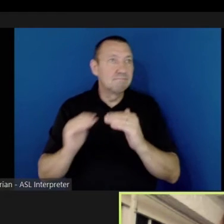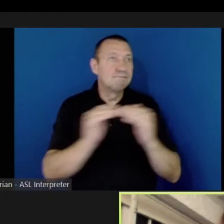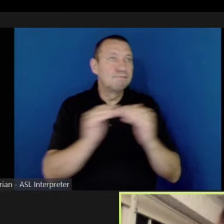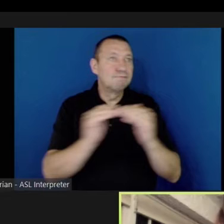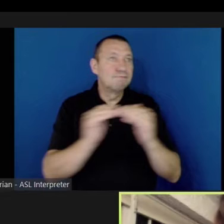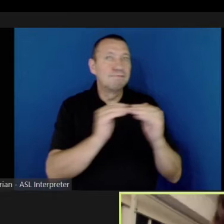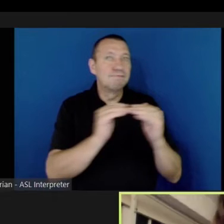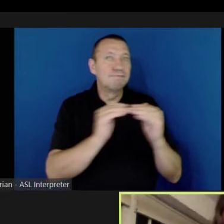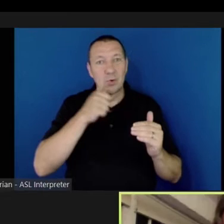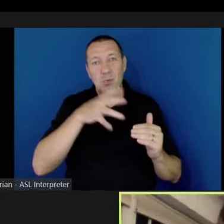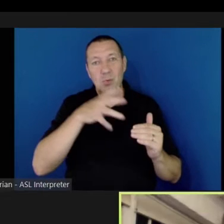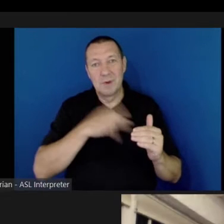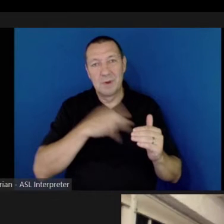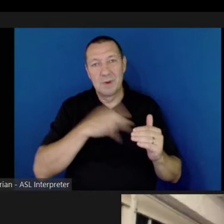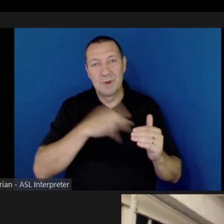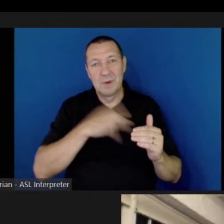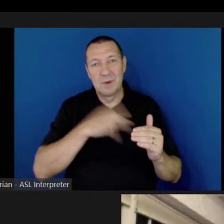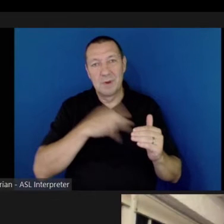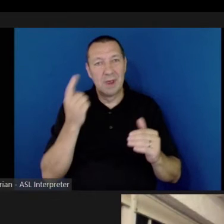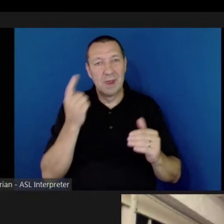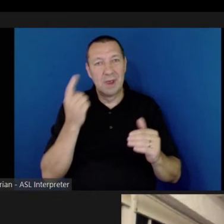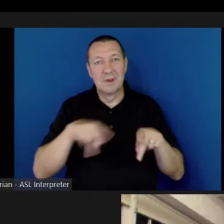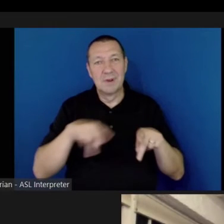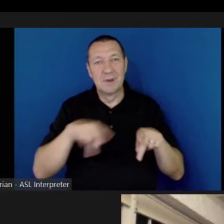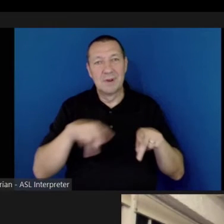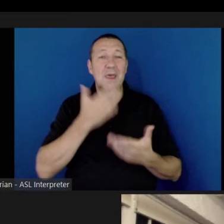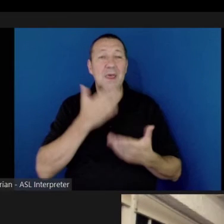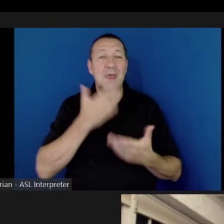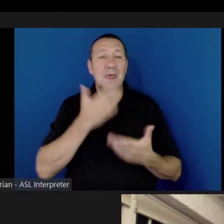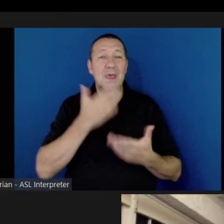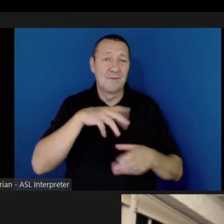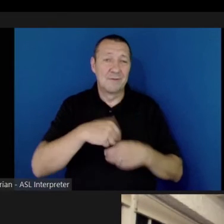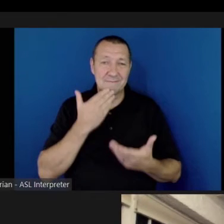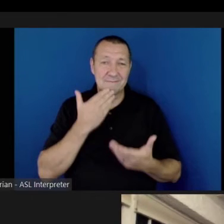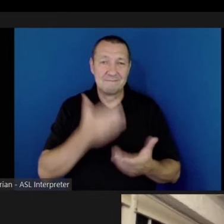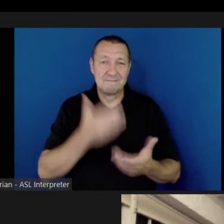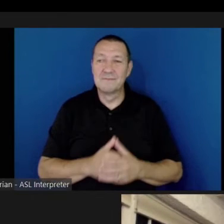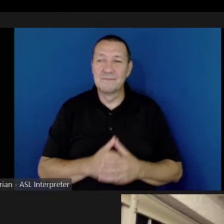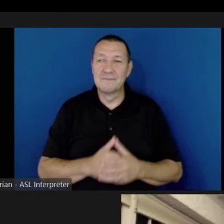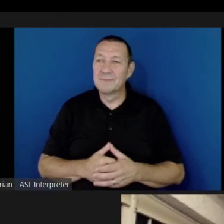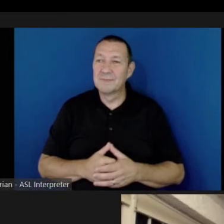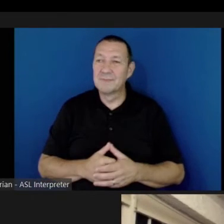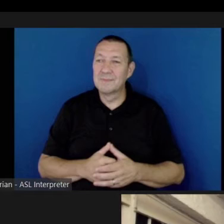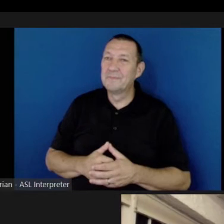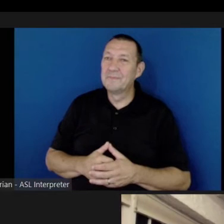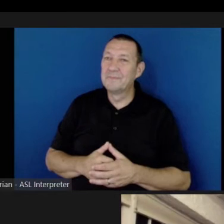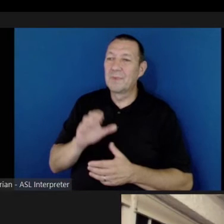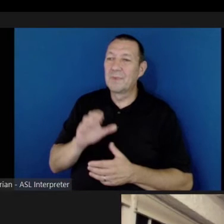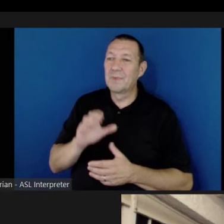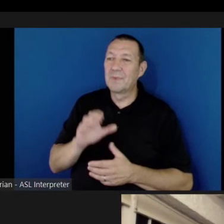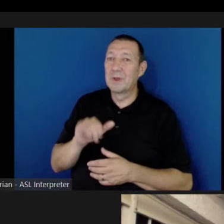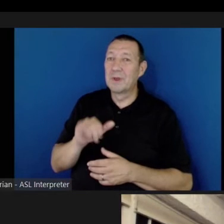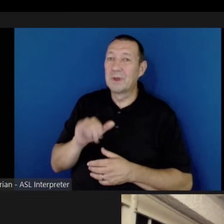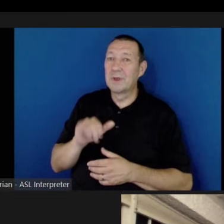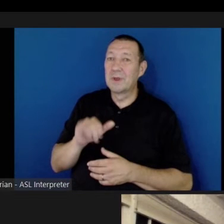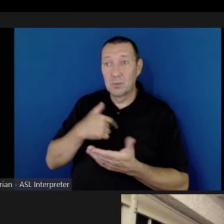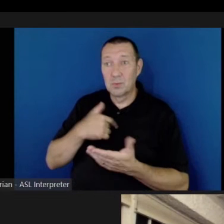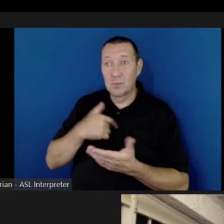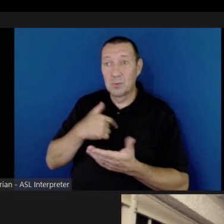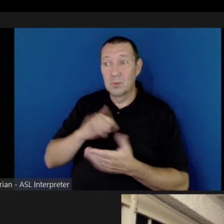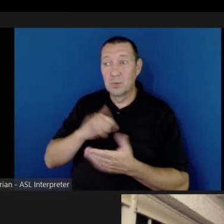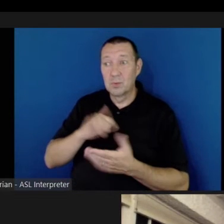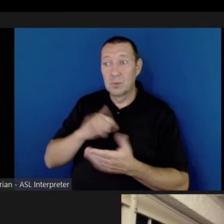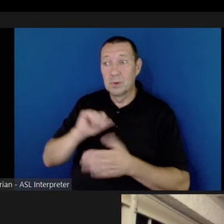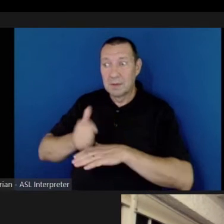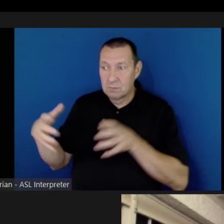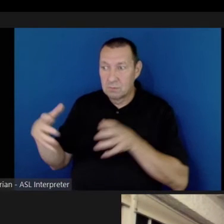letting me be part of it. Oh, Amy, thank you so much. We are creating a movement. You get a group